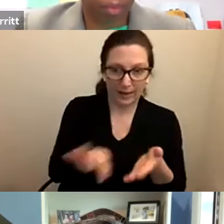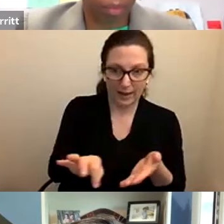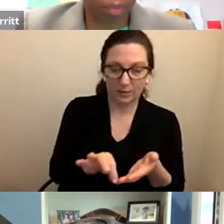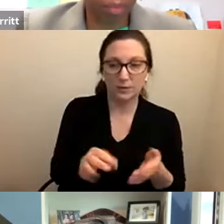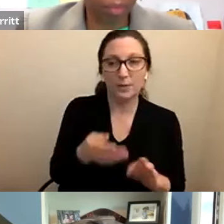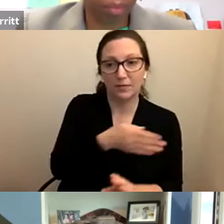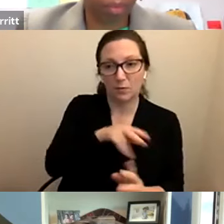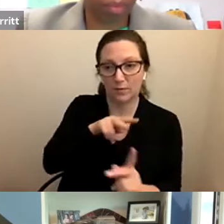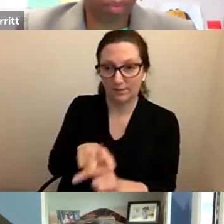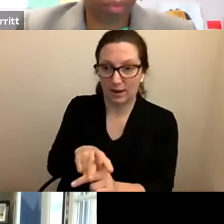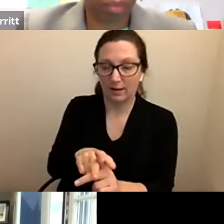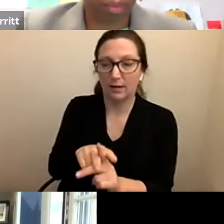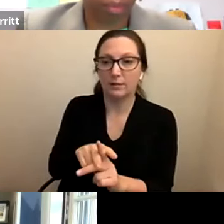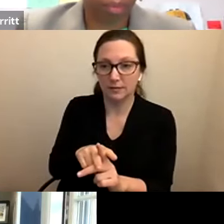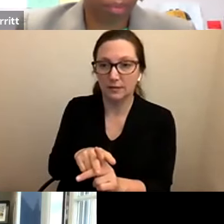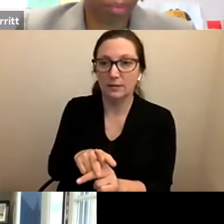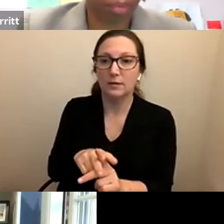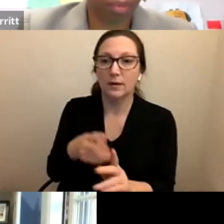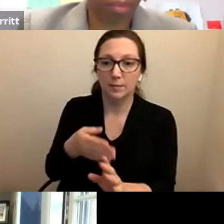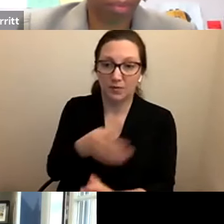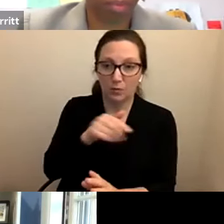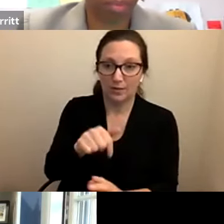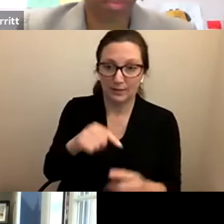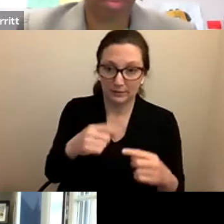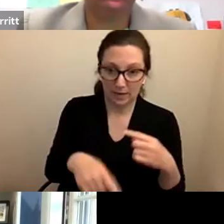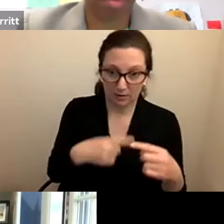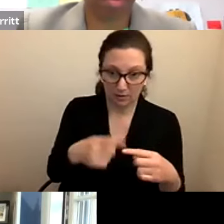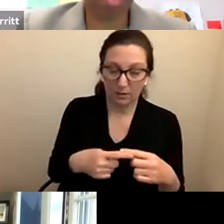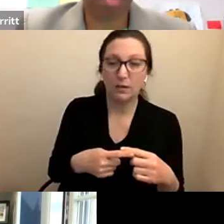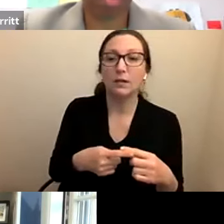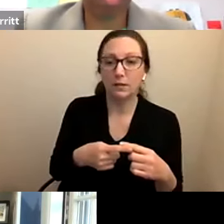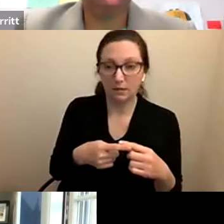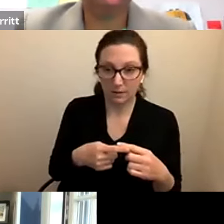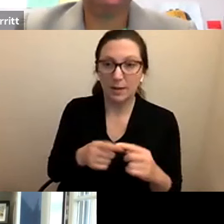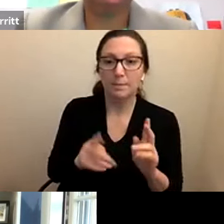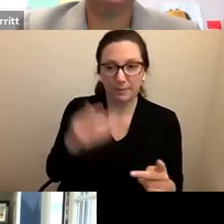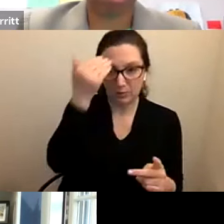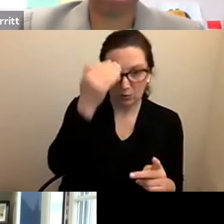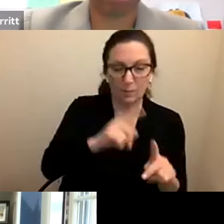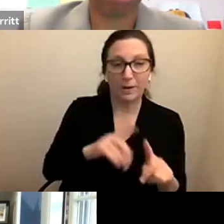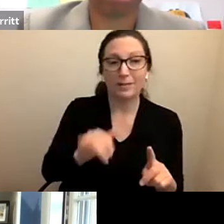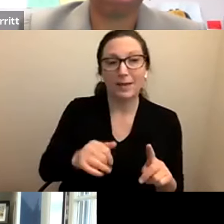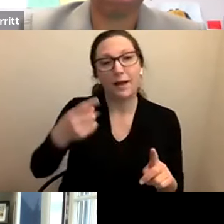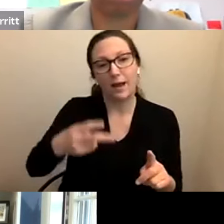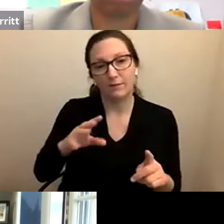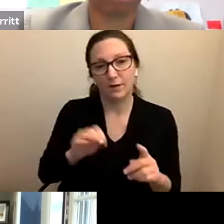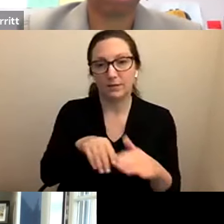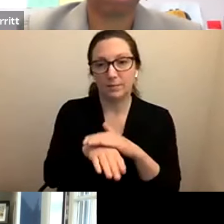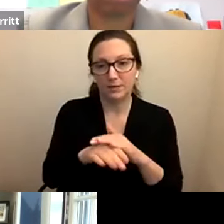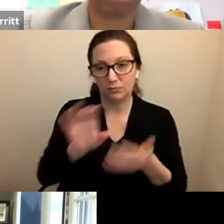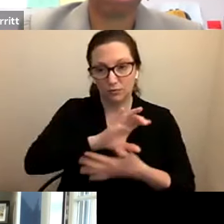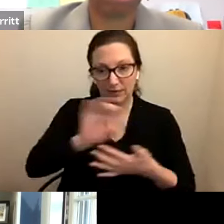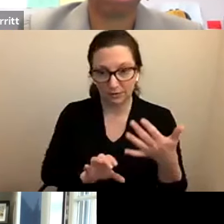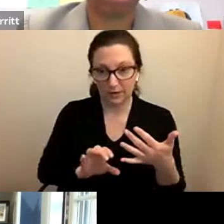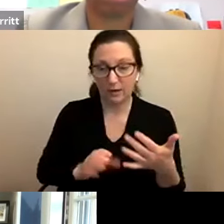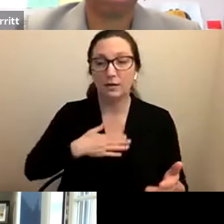filed. Prior to this past cycle, of course, people knew which grades would count, but grades were only half of the admissions criteria. My